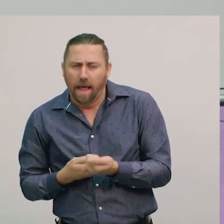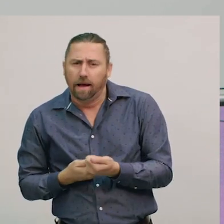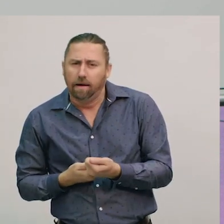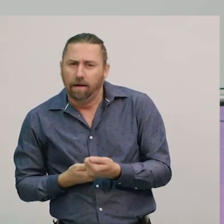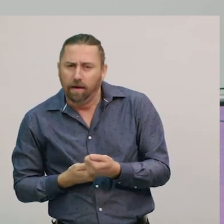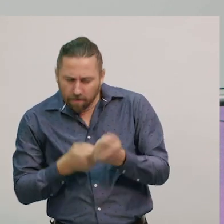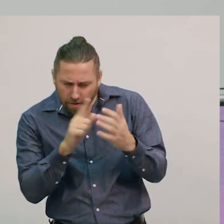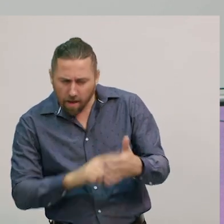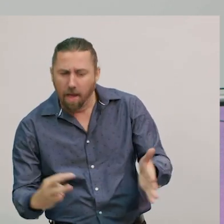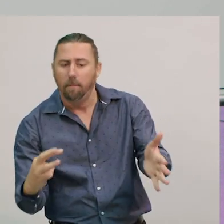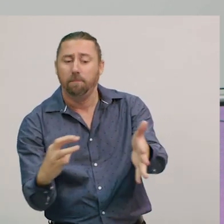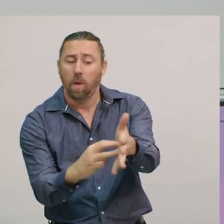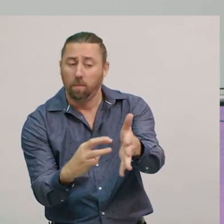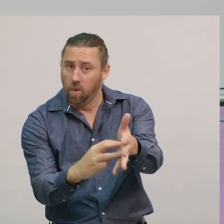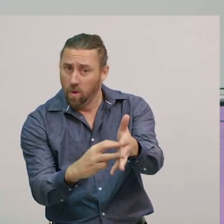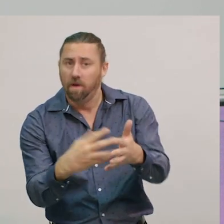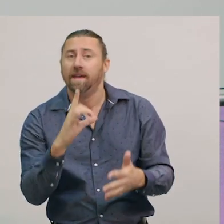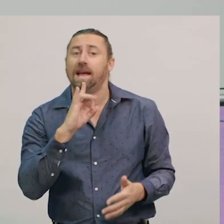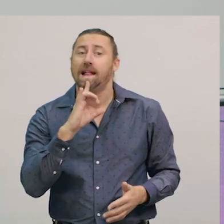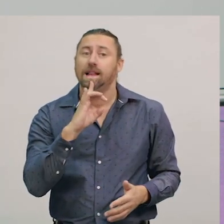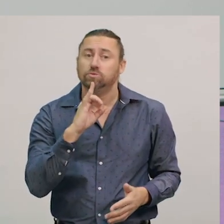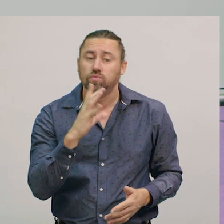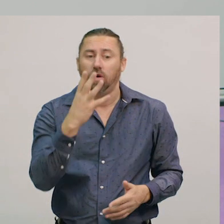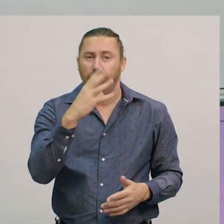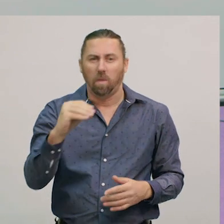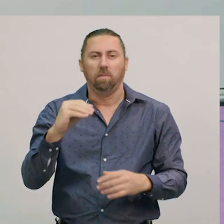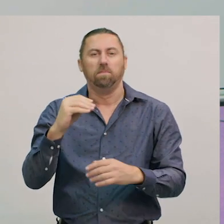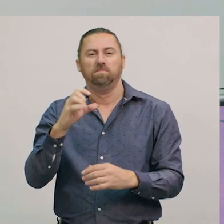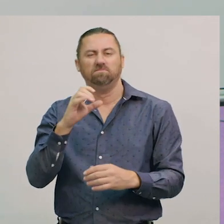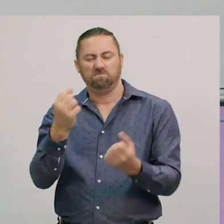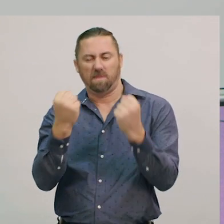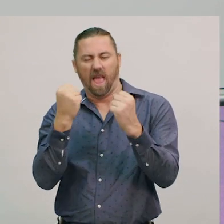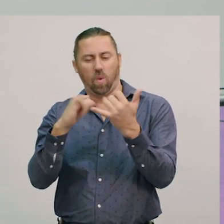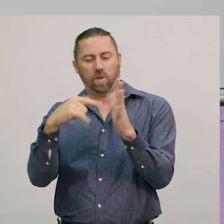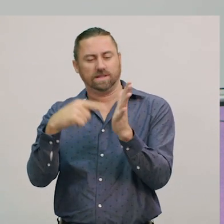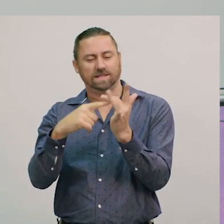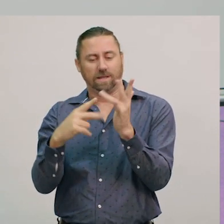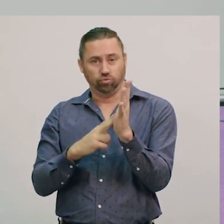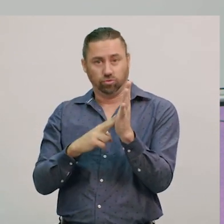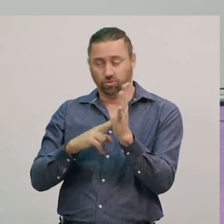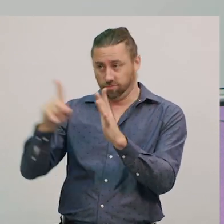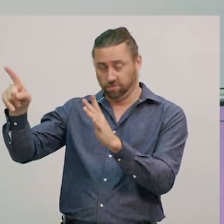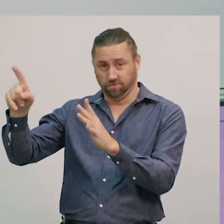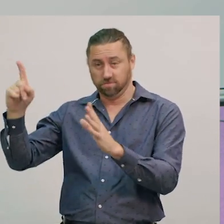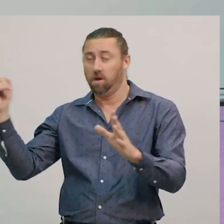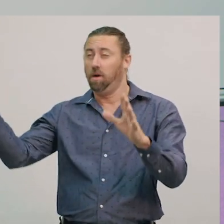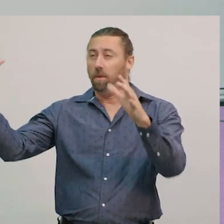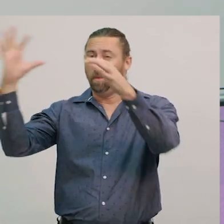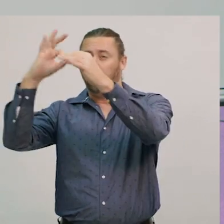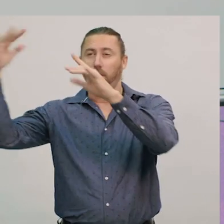it connects to a power point. It uses electricity generated by a power station that is transported to our homes.